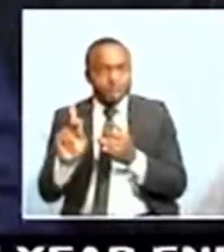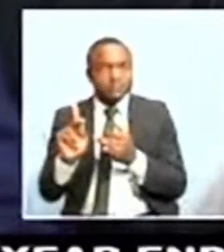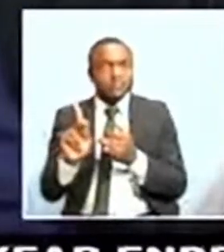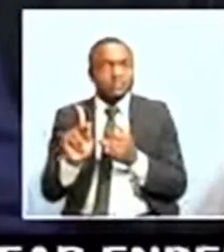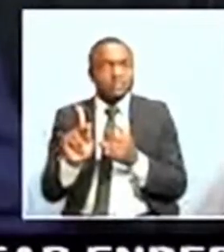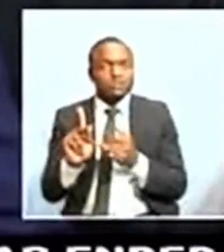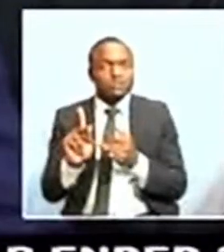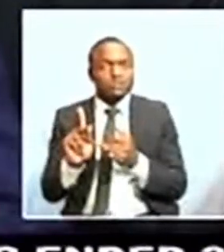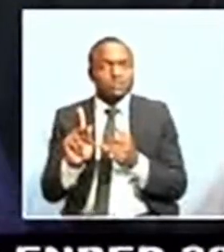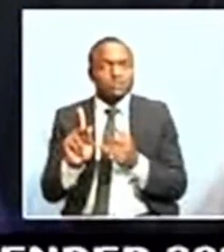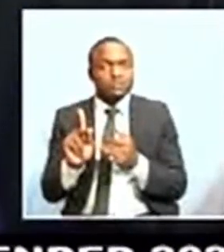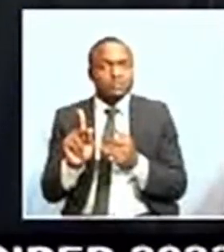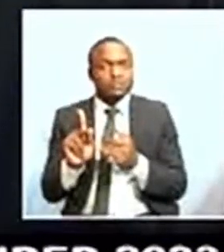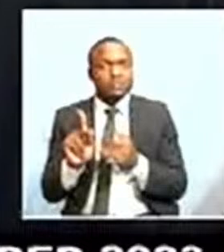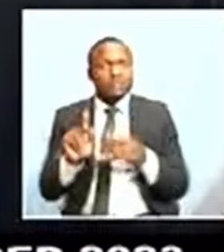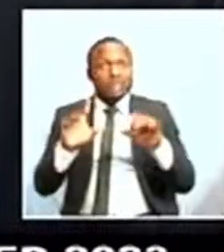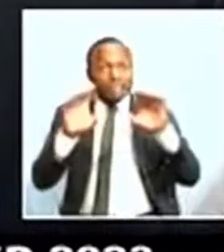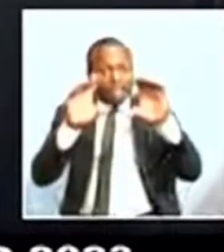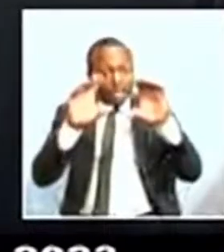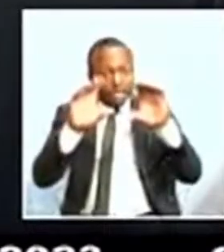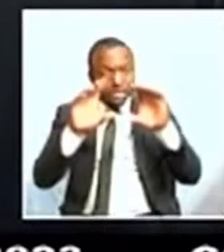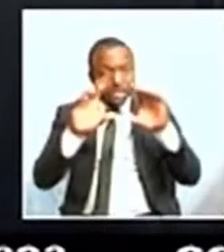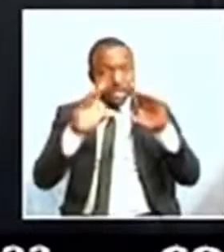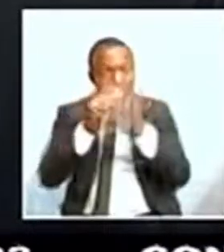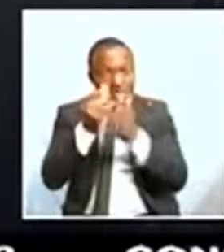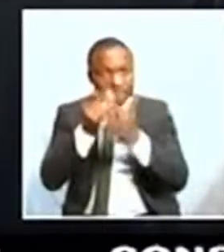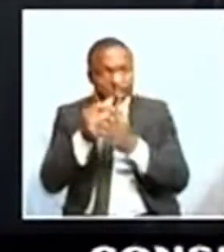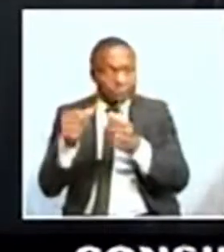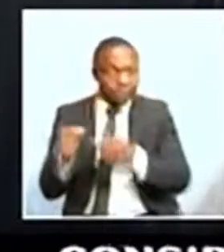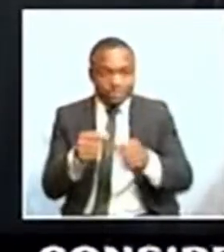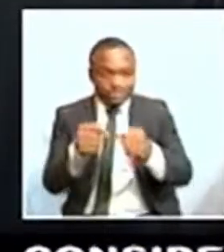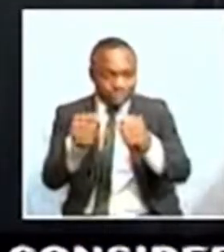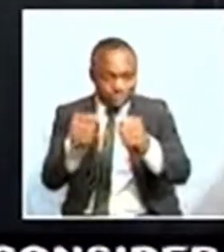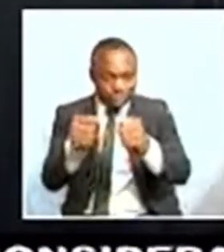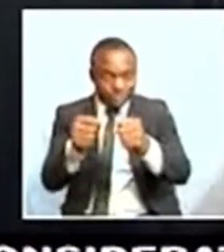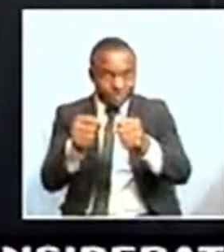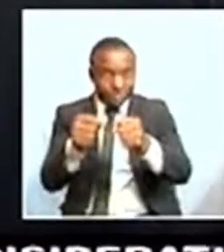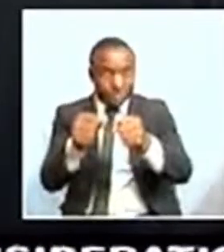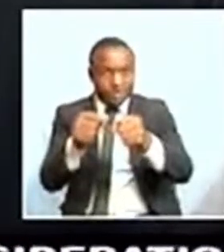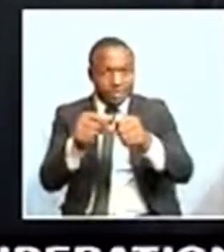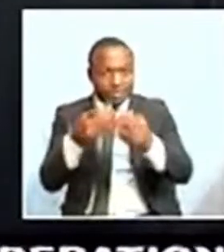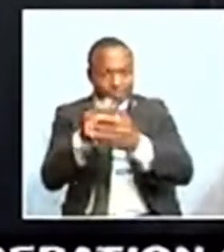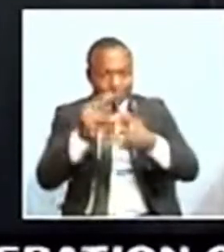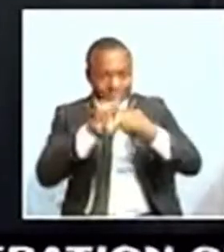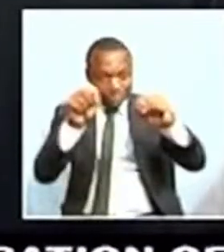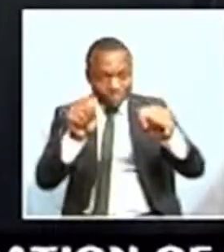the account system on page 1, on table 1? And